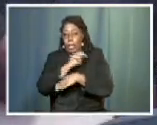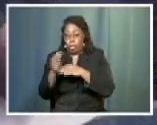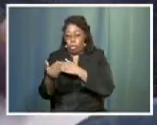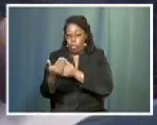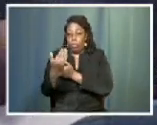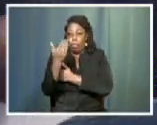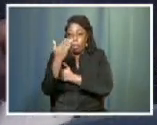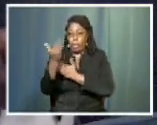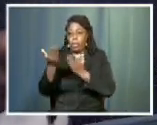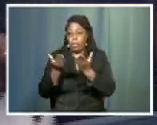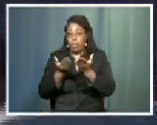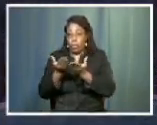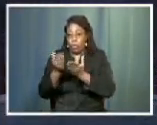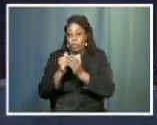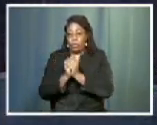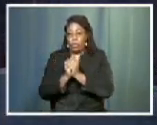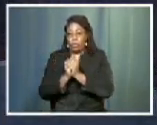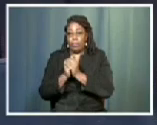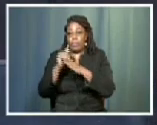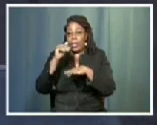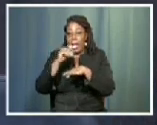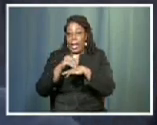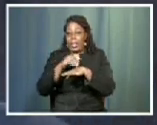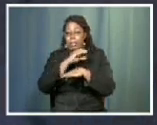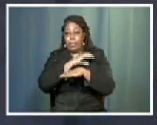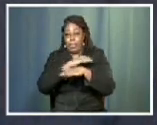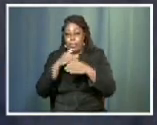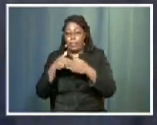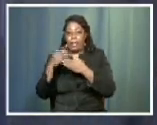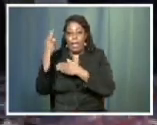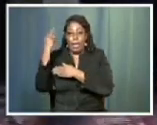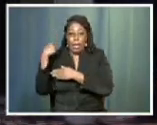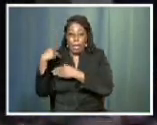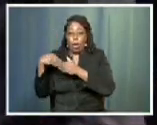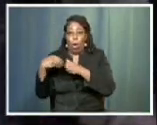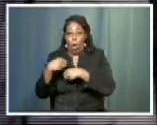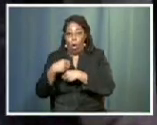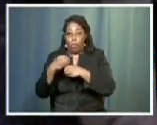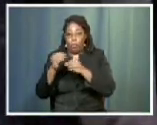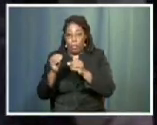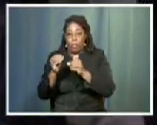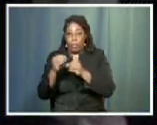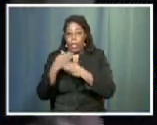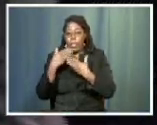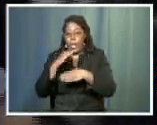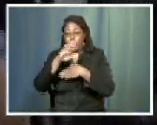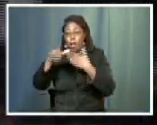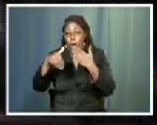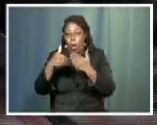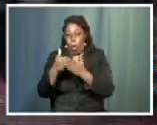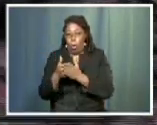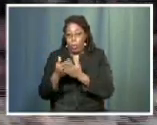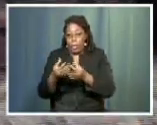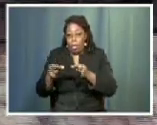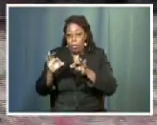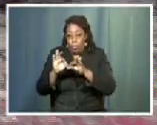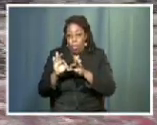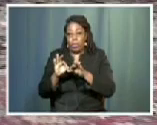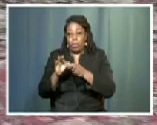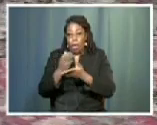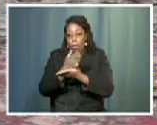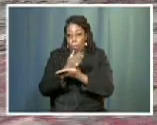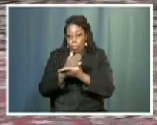brief ceremony at police headquarters, Pintard thanked all those who played a pivotal role in his political journey and